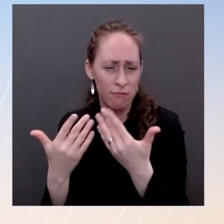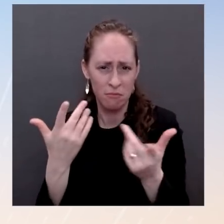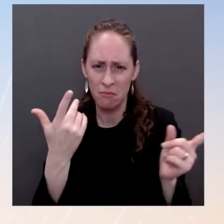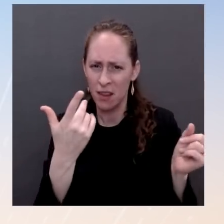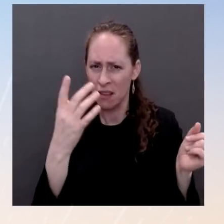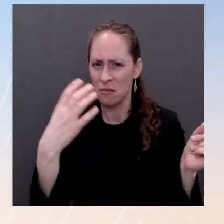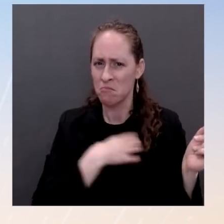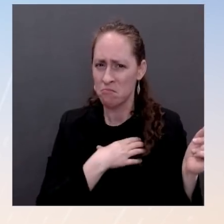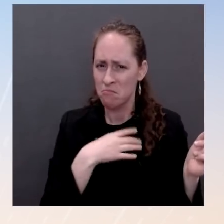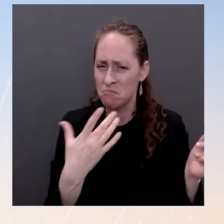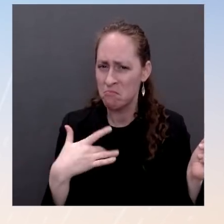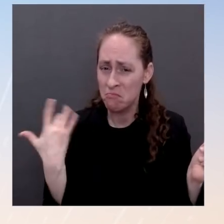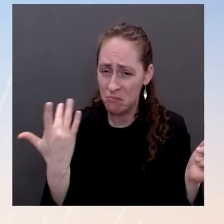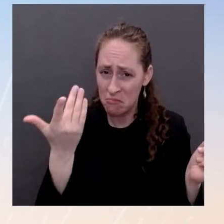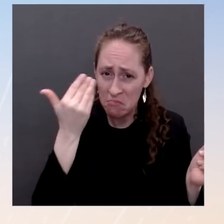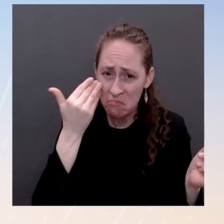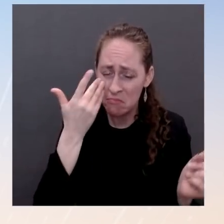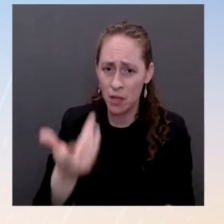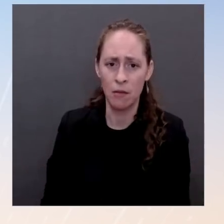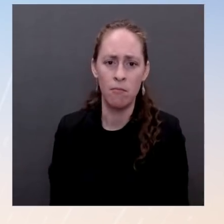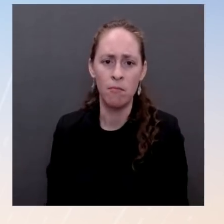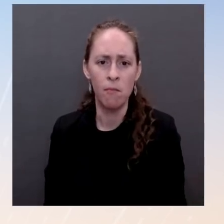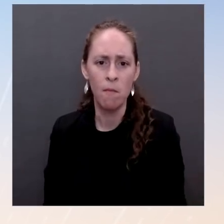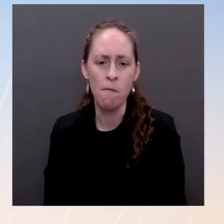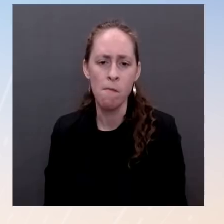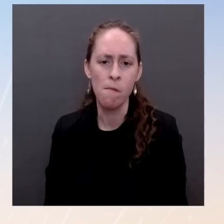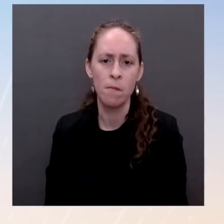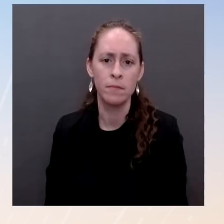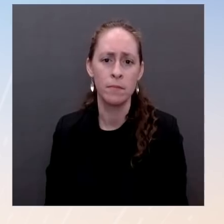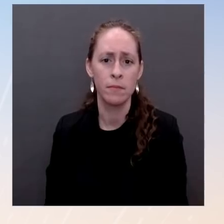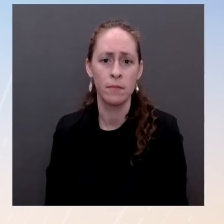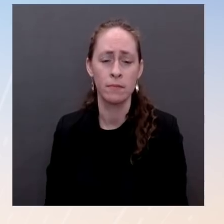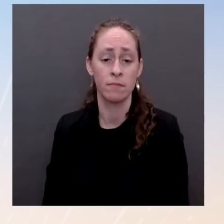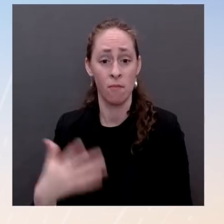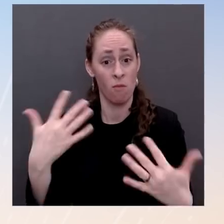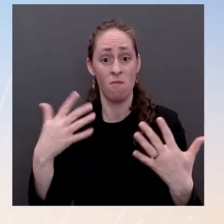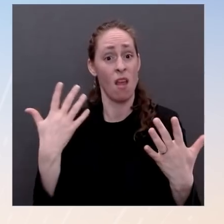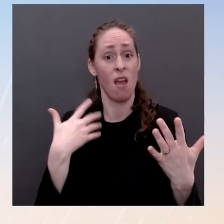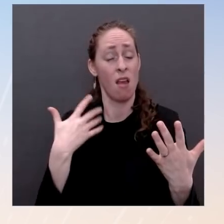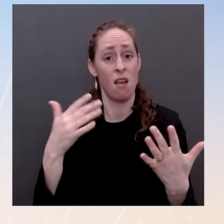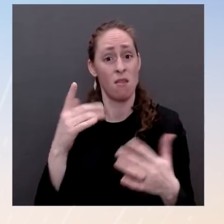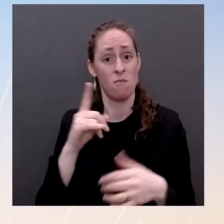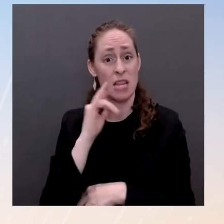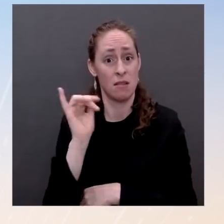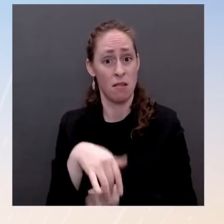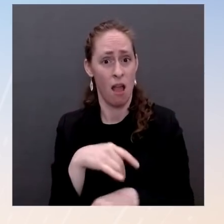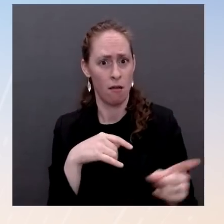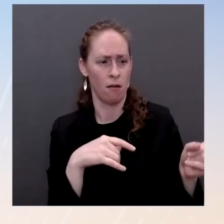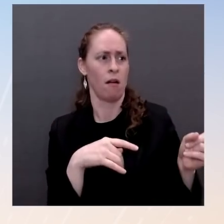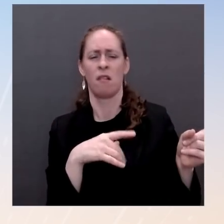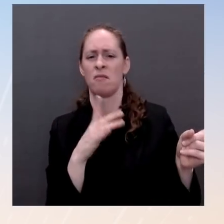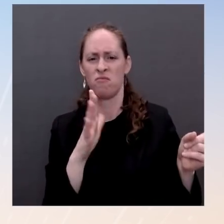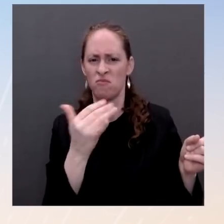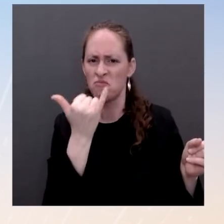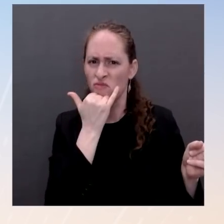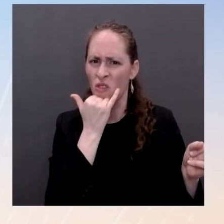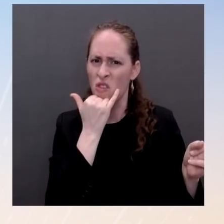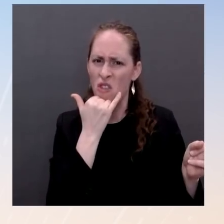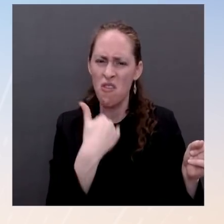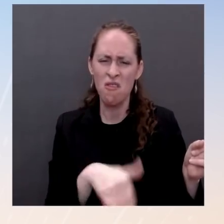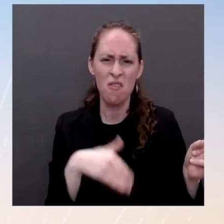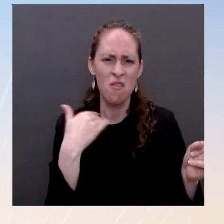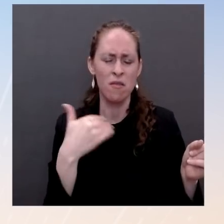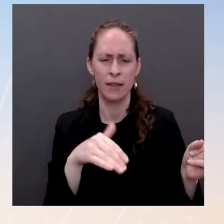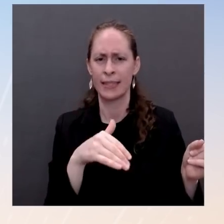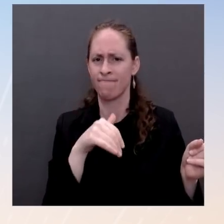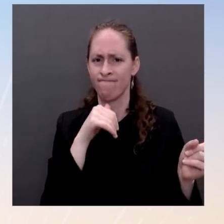totally irresponsible in our view. It's never been more important to have confirmed leadership at the Fed to help continue our recovery and fight